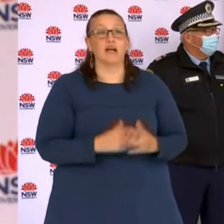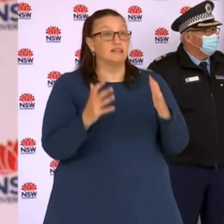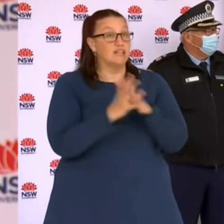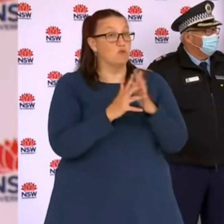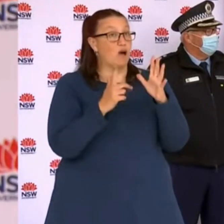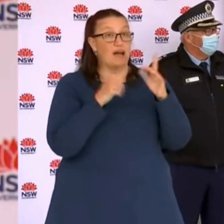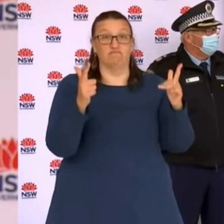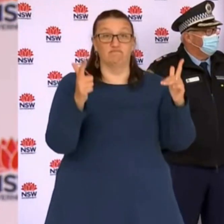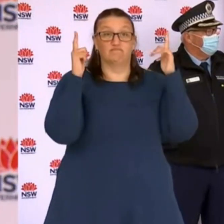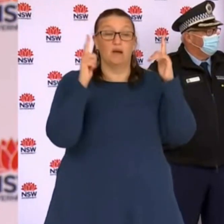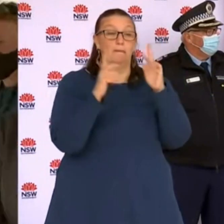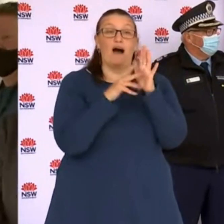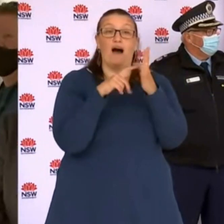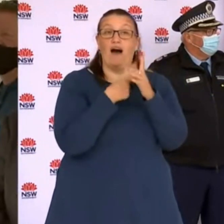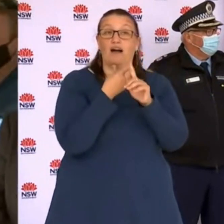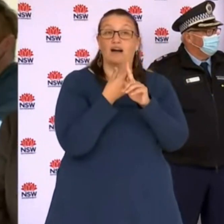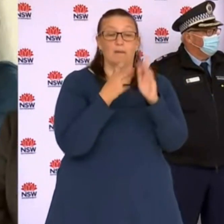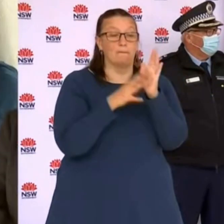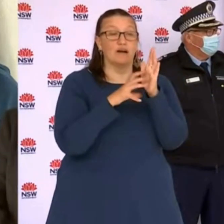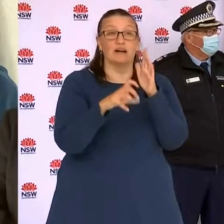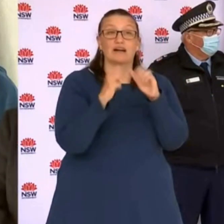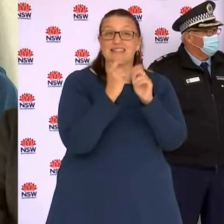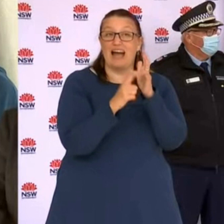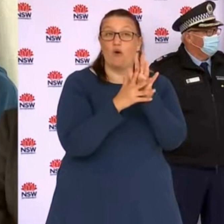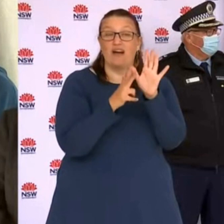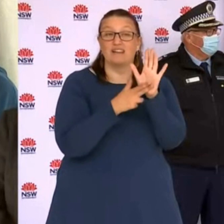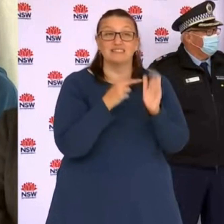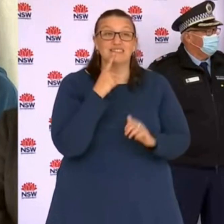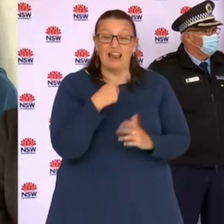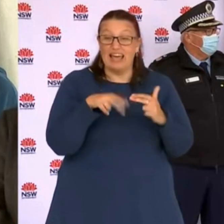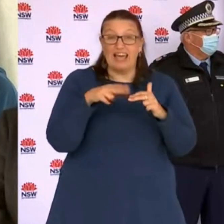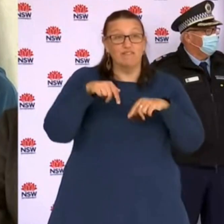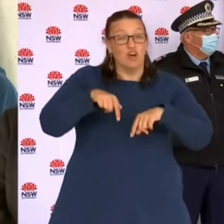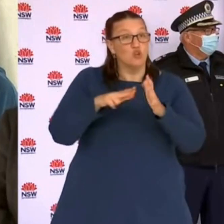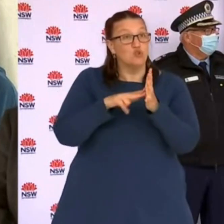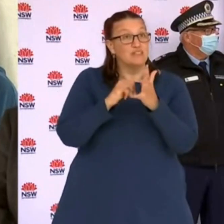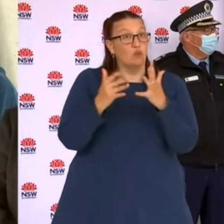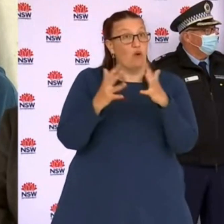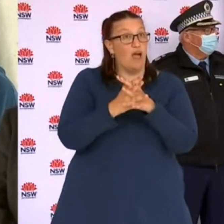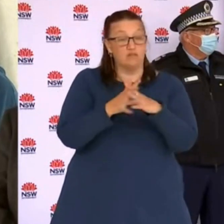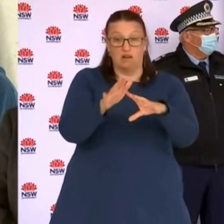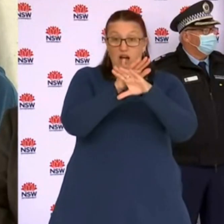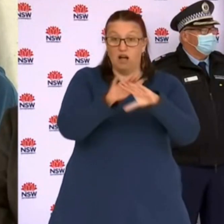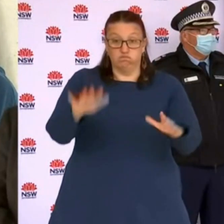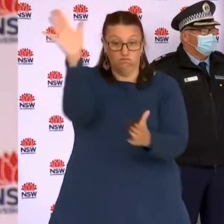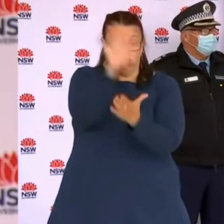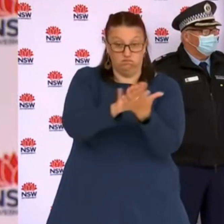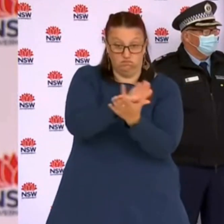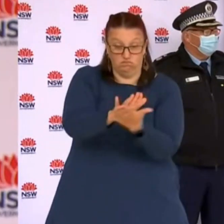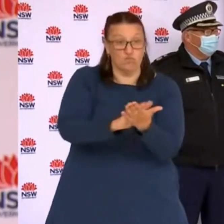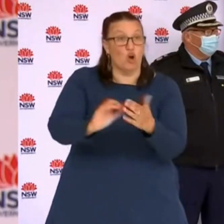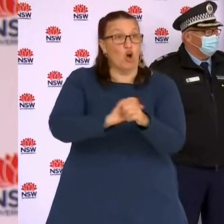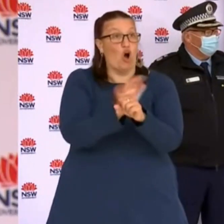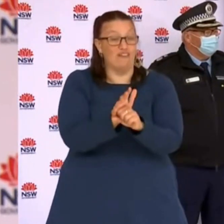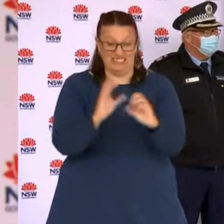not crush and kill the virus and lets the Delta variant run rampant, he will consider a permanent hard border with New South Wales. What's